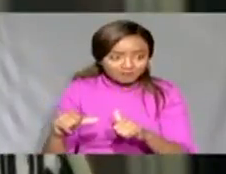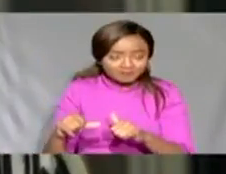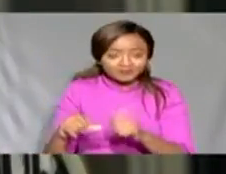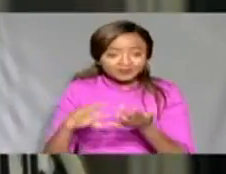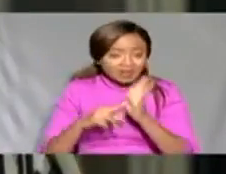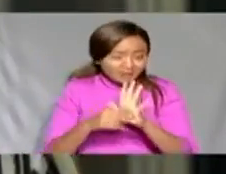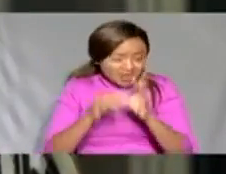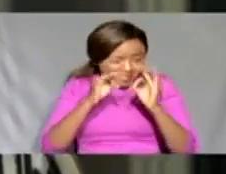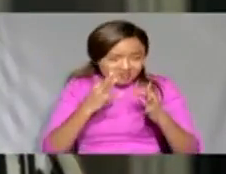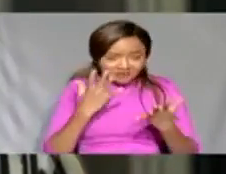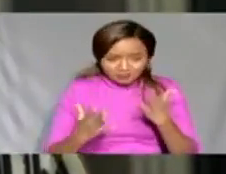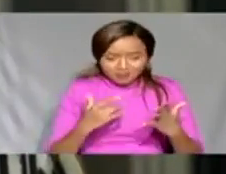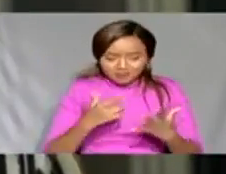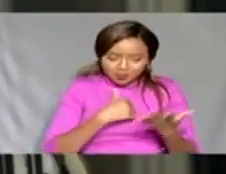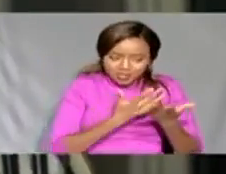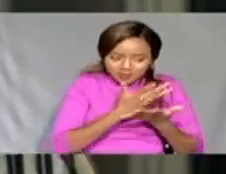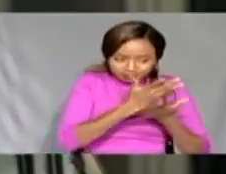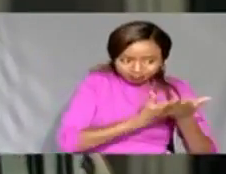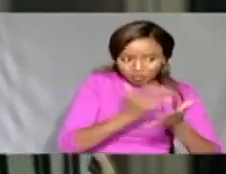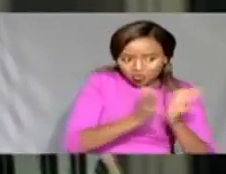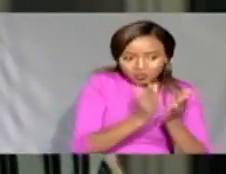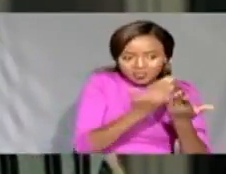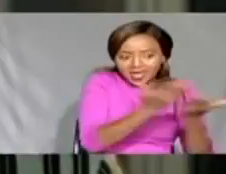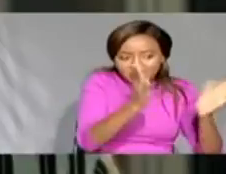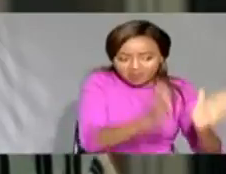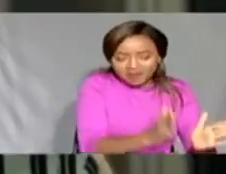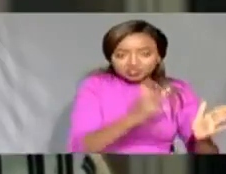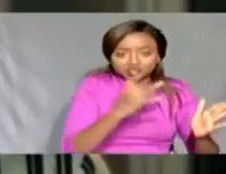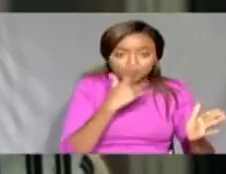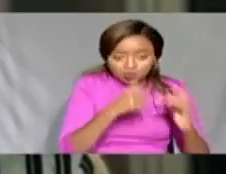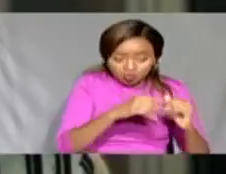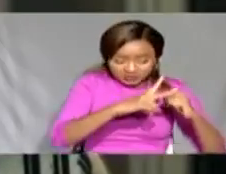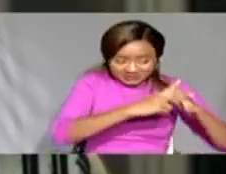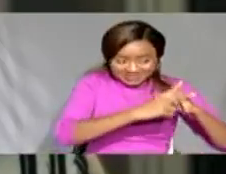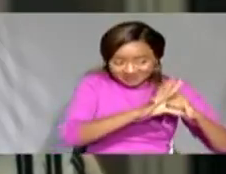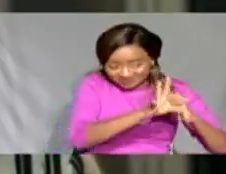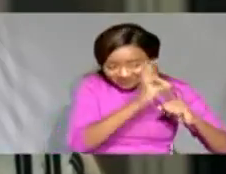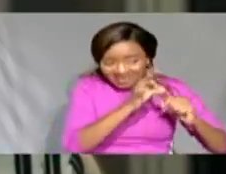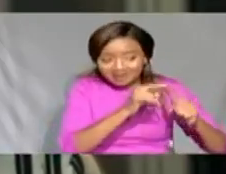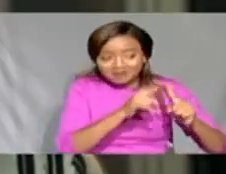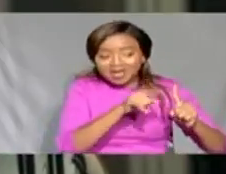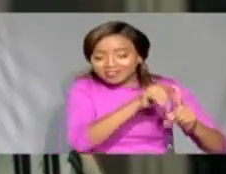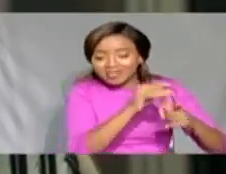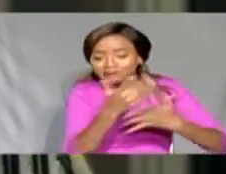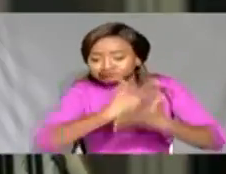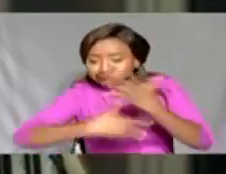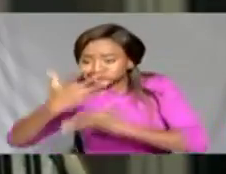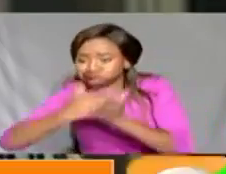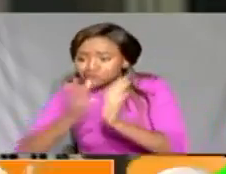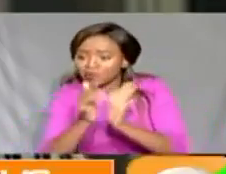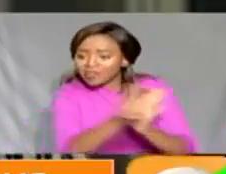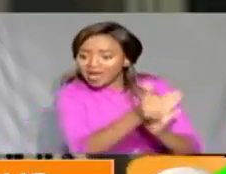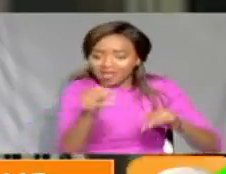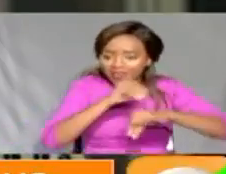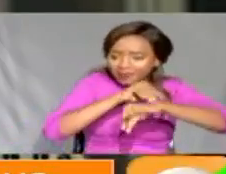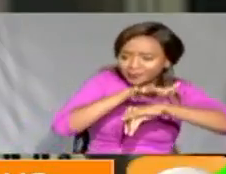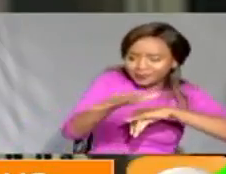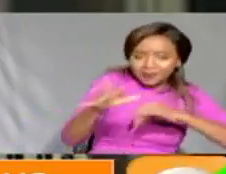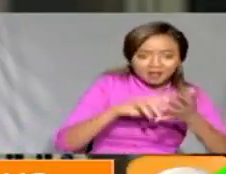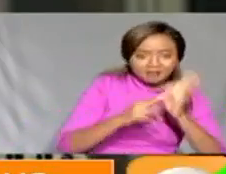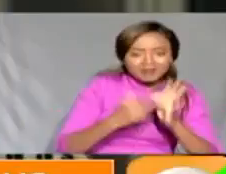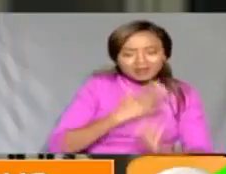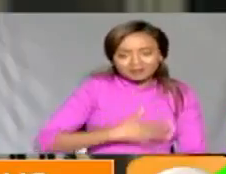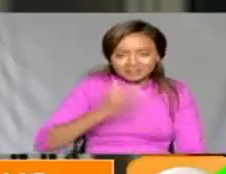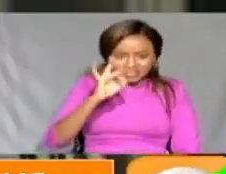people have been in contact with them or in contact with any of the seven that we've been told about develop symptoms, then again, they should call the hotline